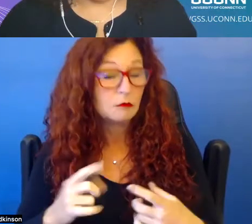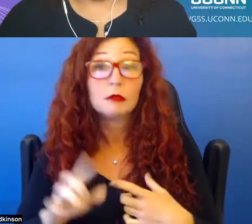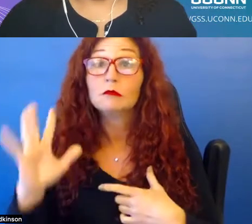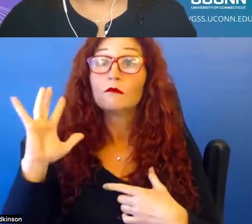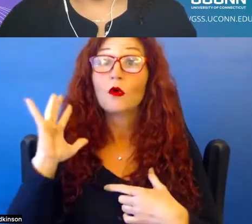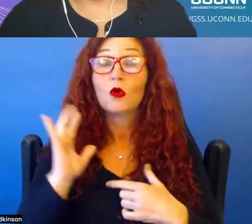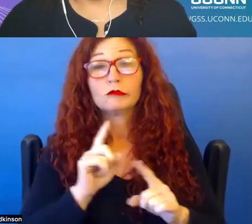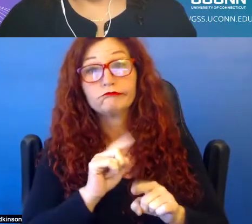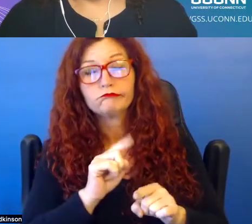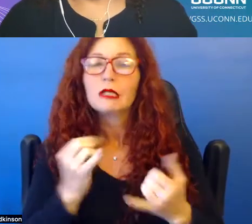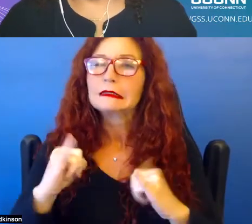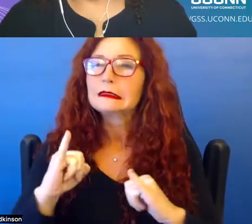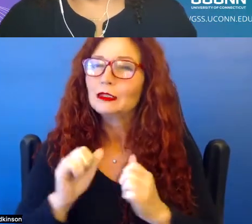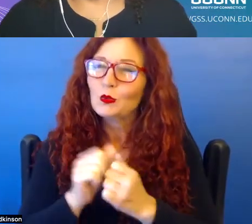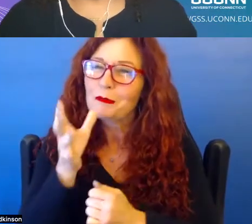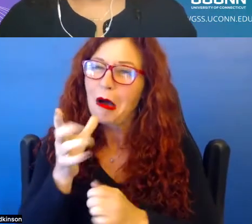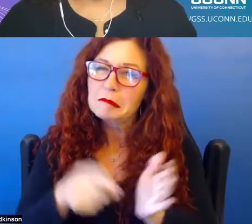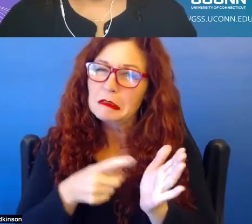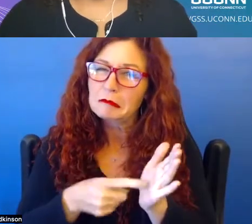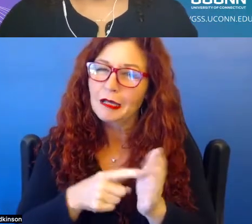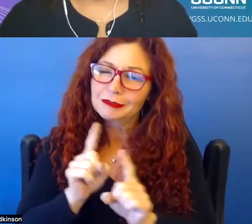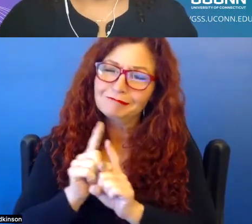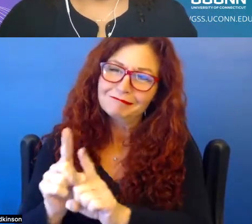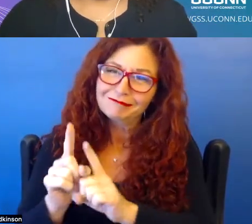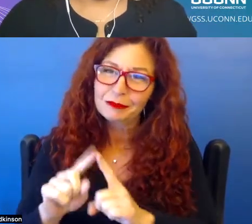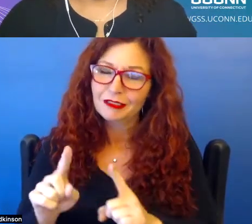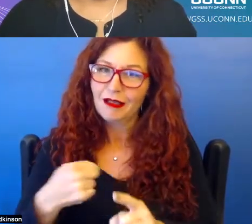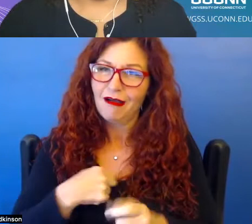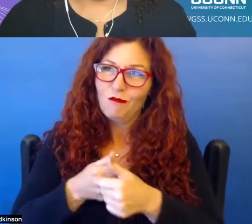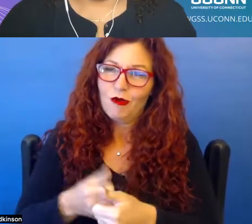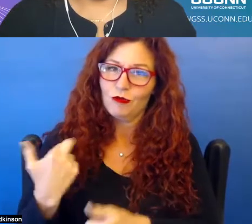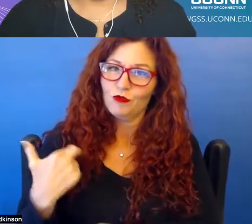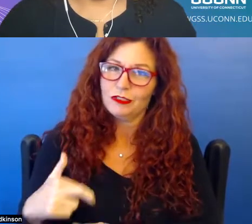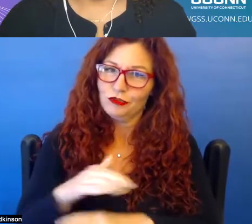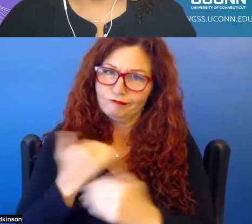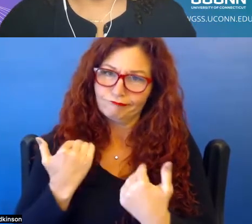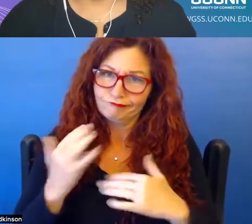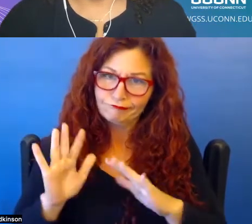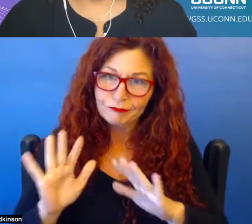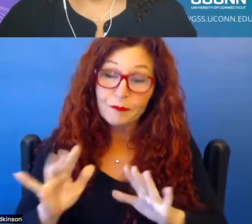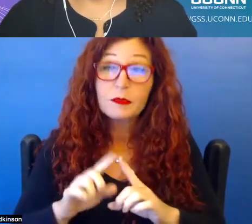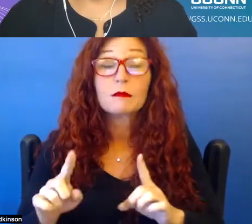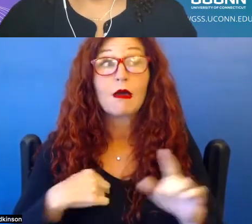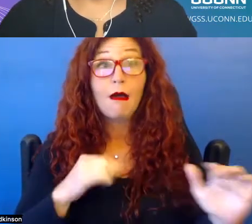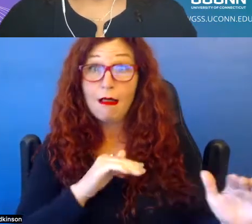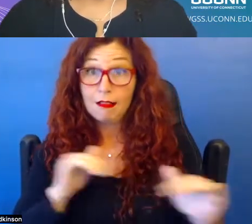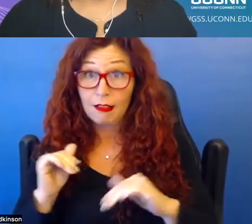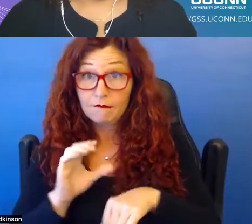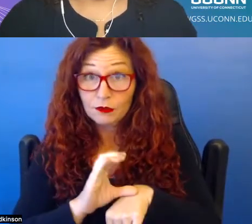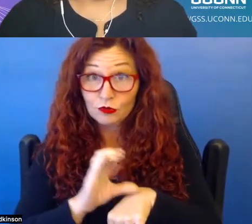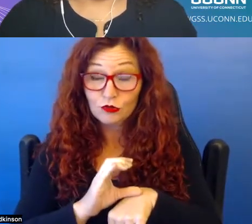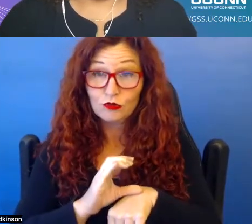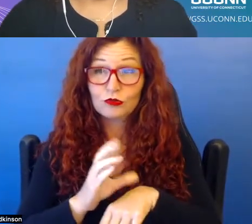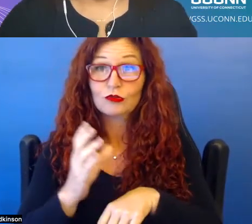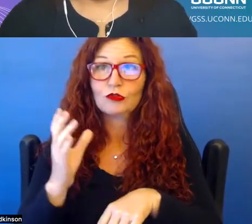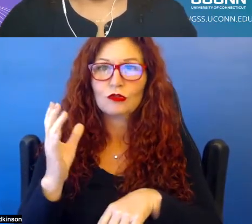my religion anymore. But at 13, left the church because of having to sit with and